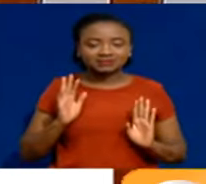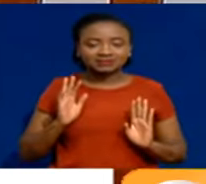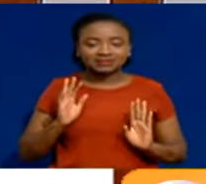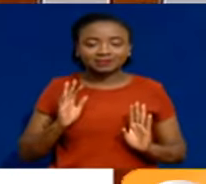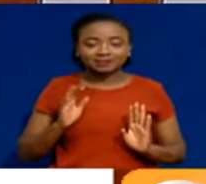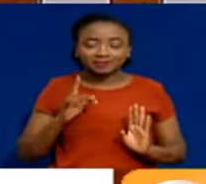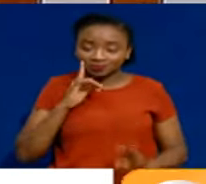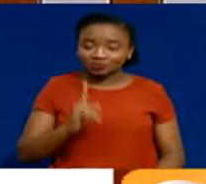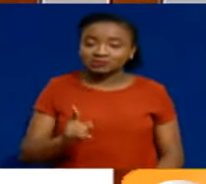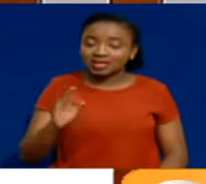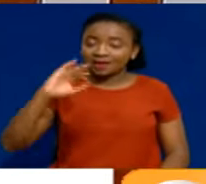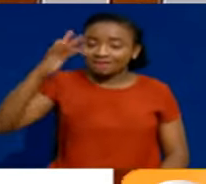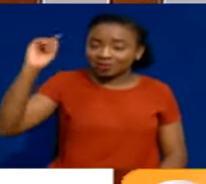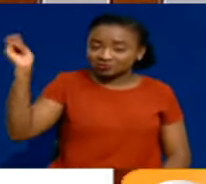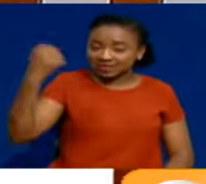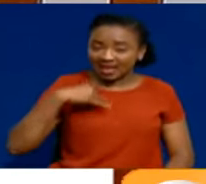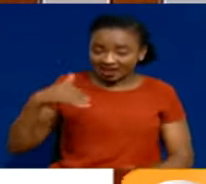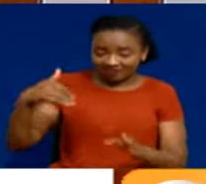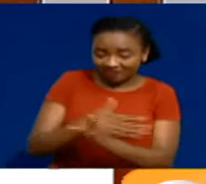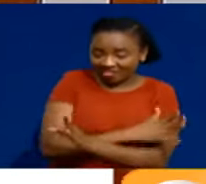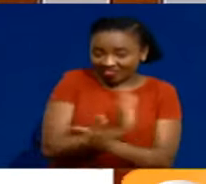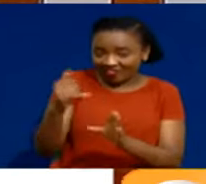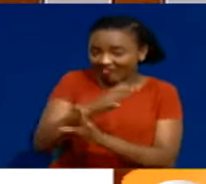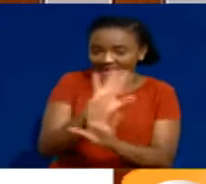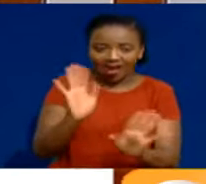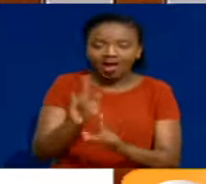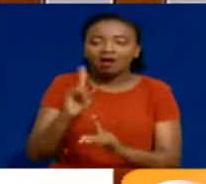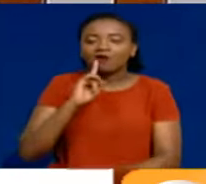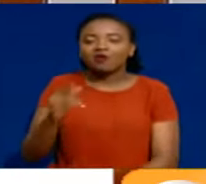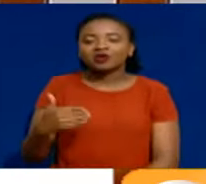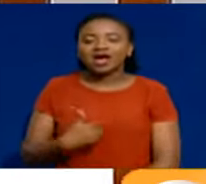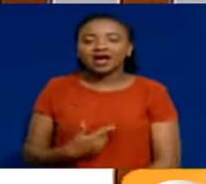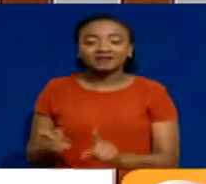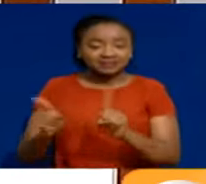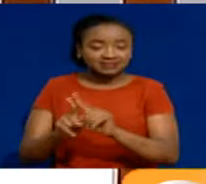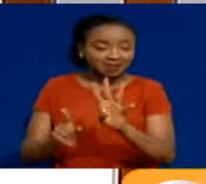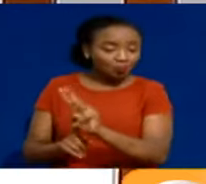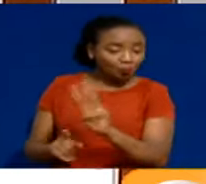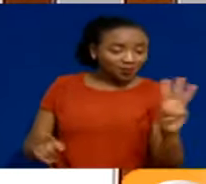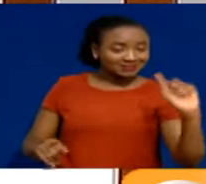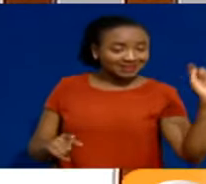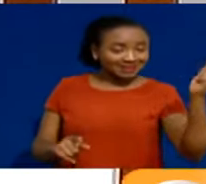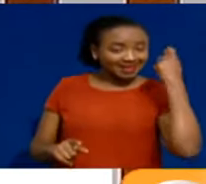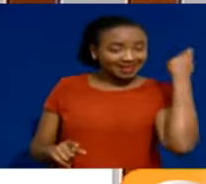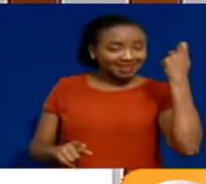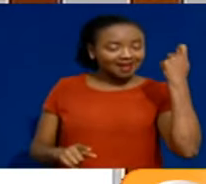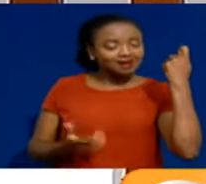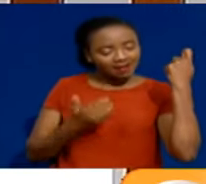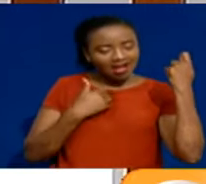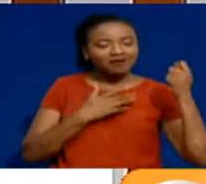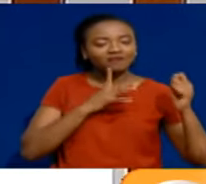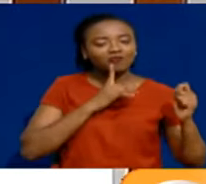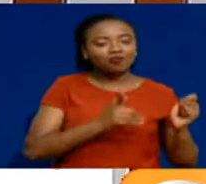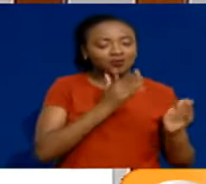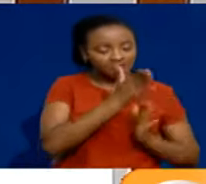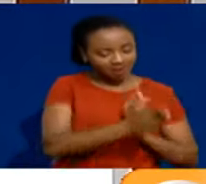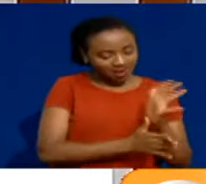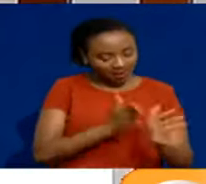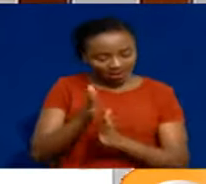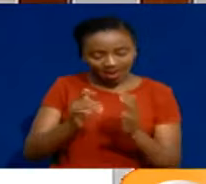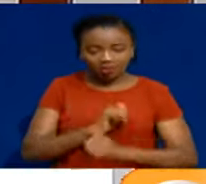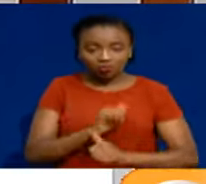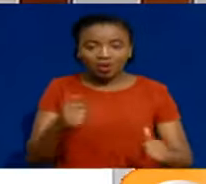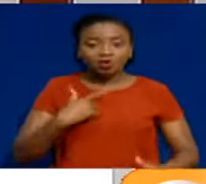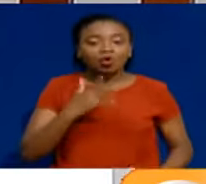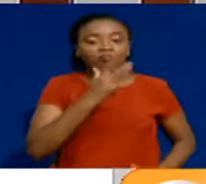Mount Kenya has honors, just like in Western Kenya, where I come from. There is no vacuum in Western Kenya. You can